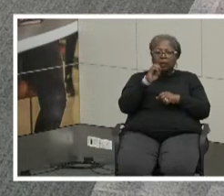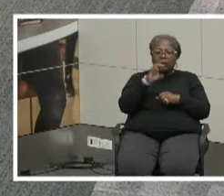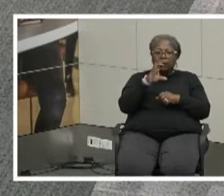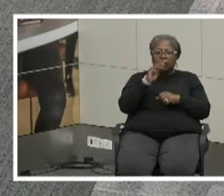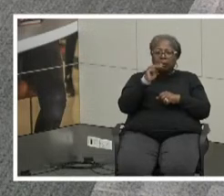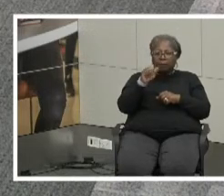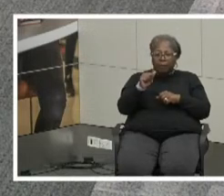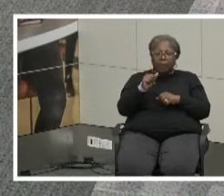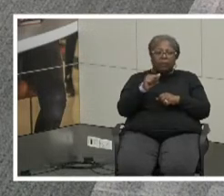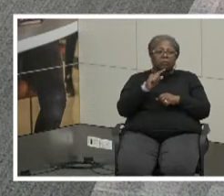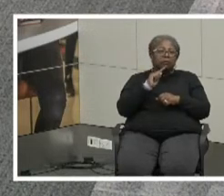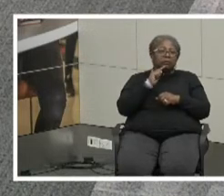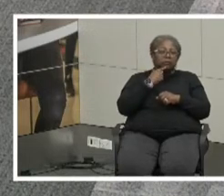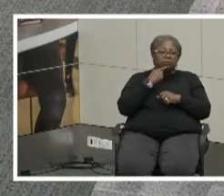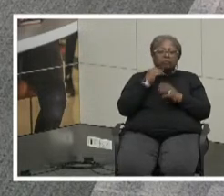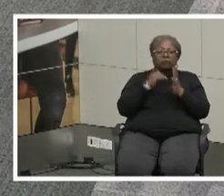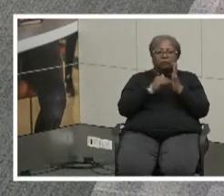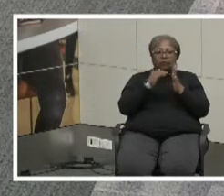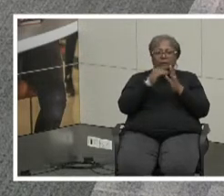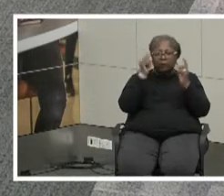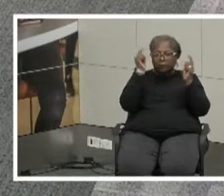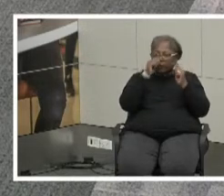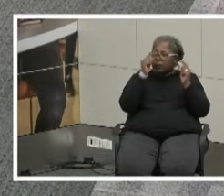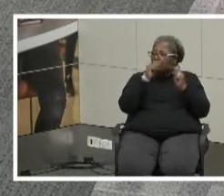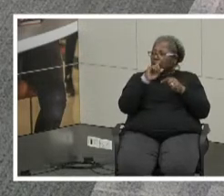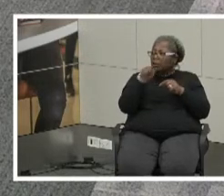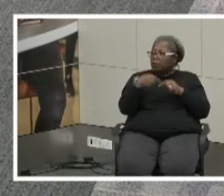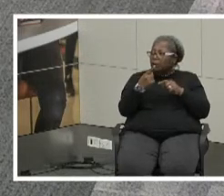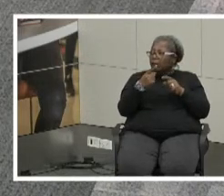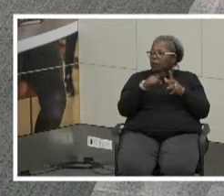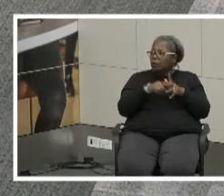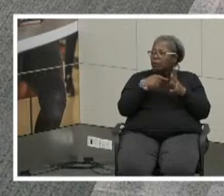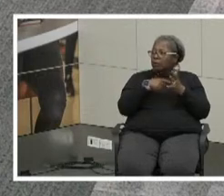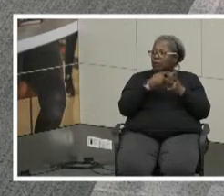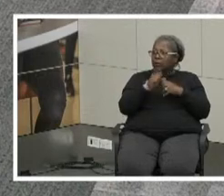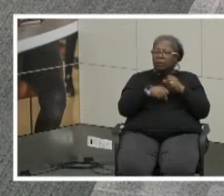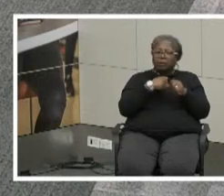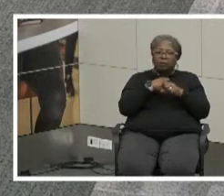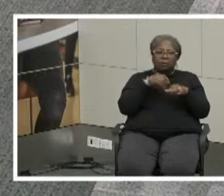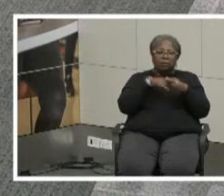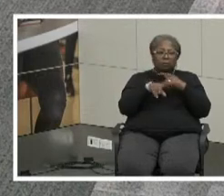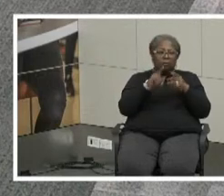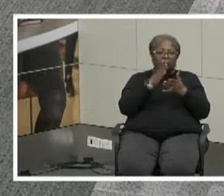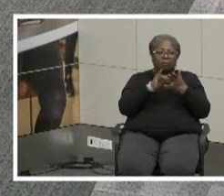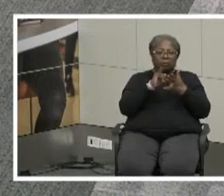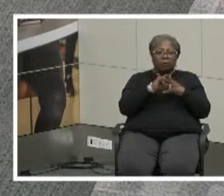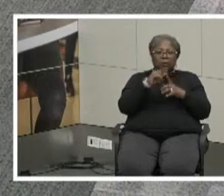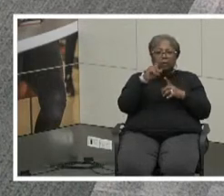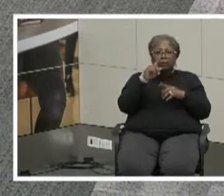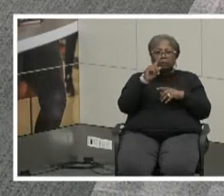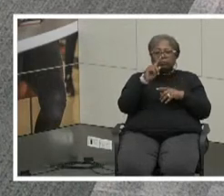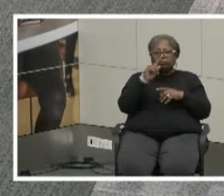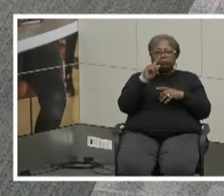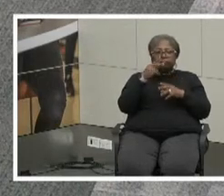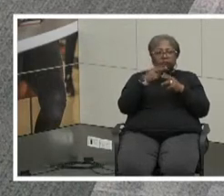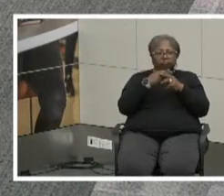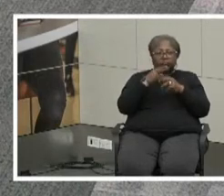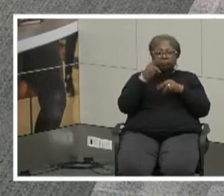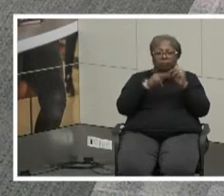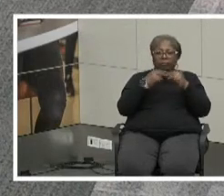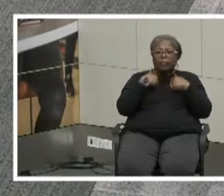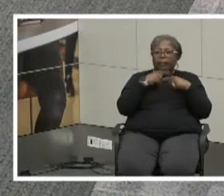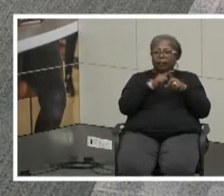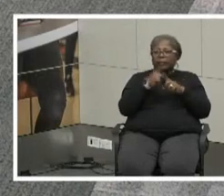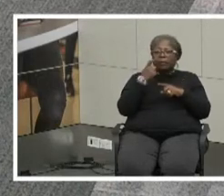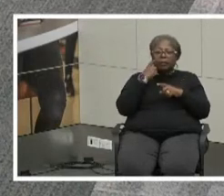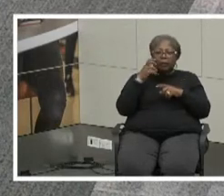severe uh frequent headaches uh only started this year when she walked into some of these tea buildings uh she has also